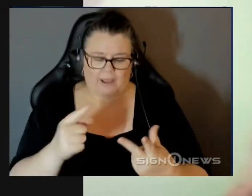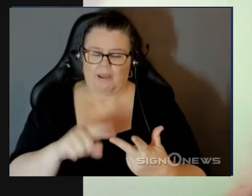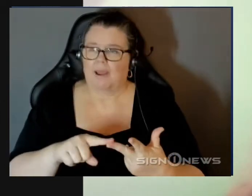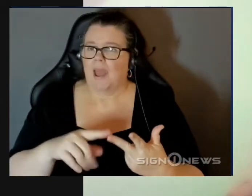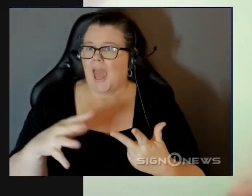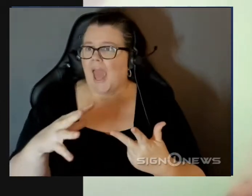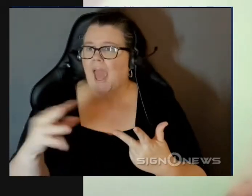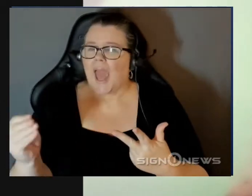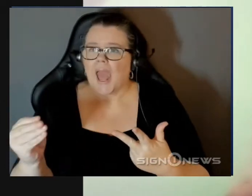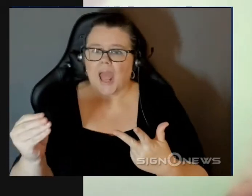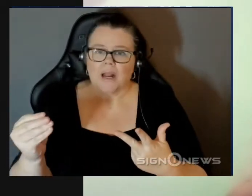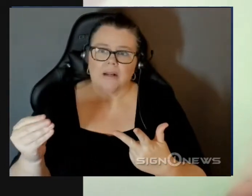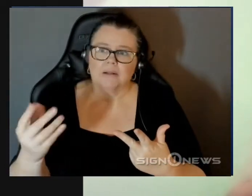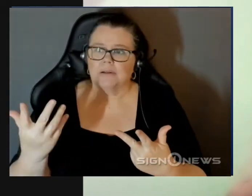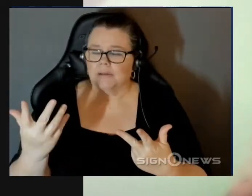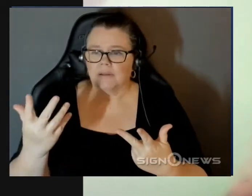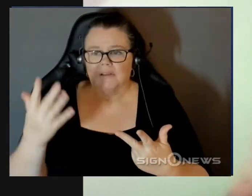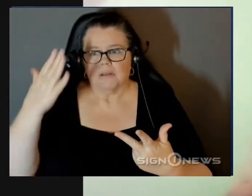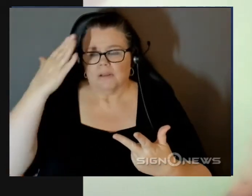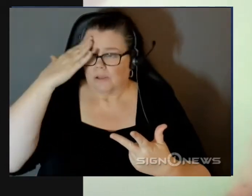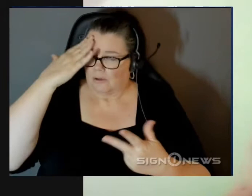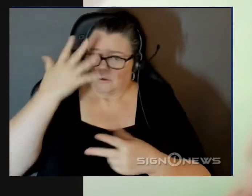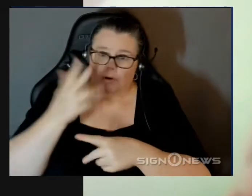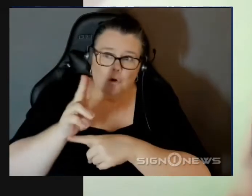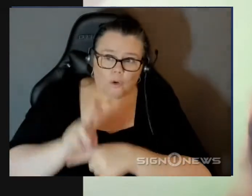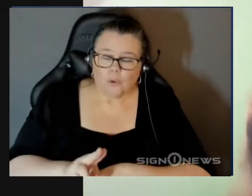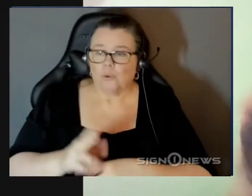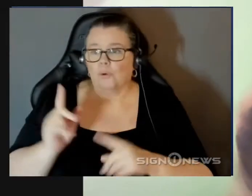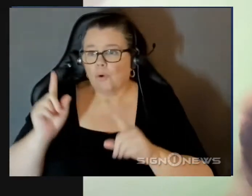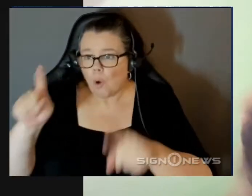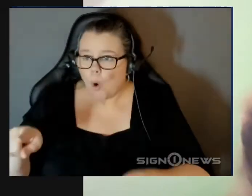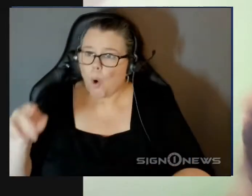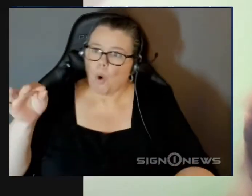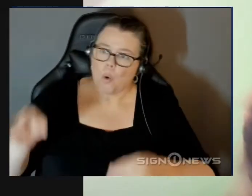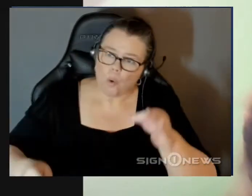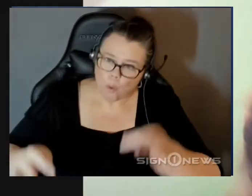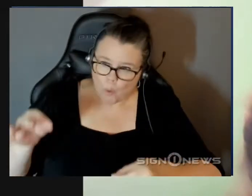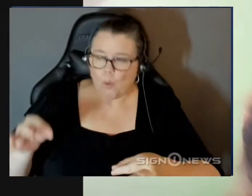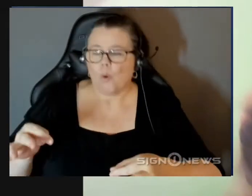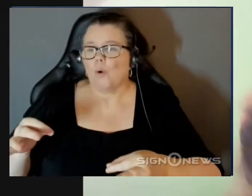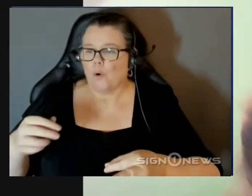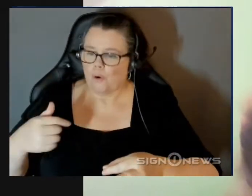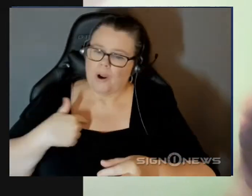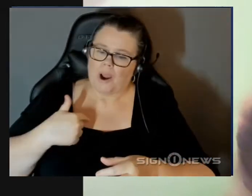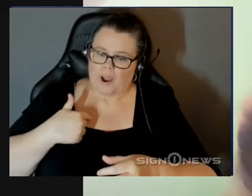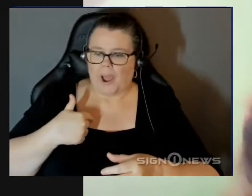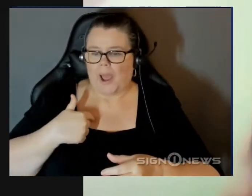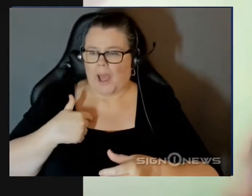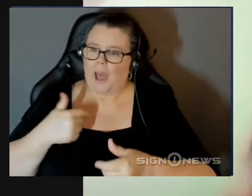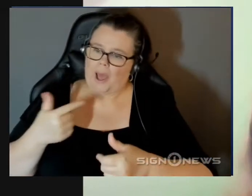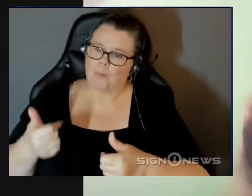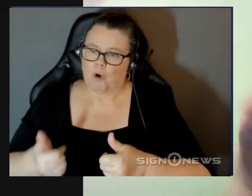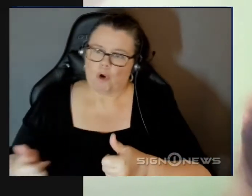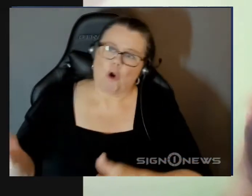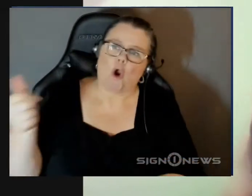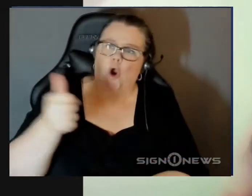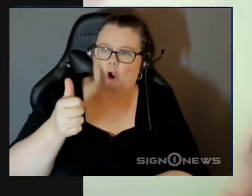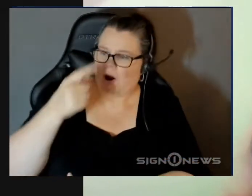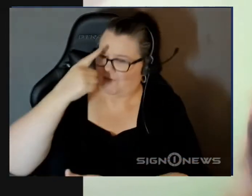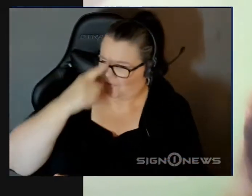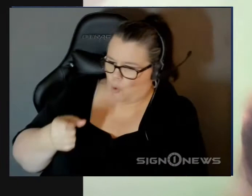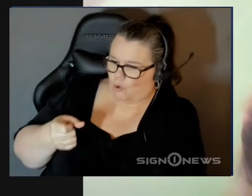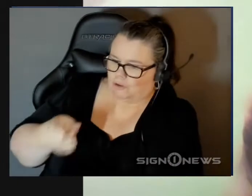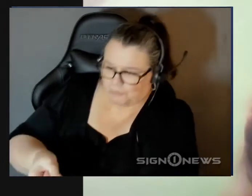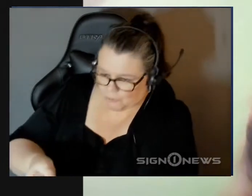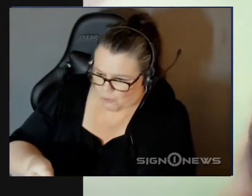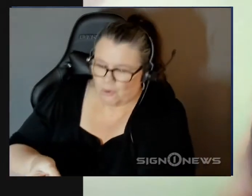namely going to court and getting guardianship to support people, rather than recognizing more kind of a movement towards community